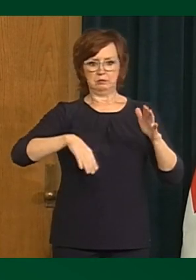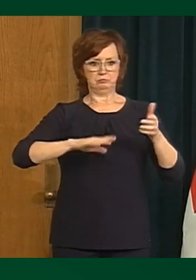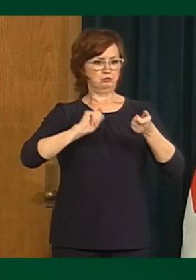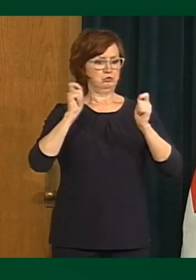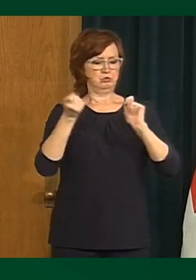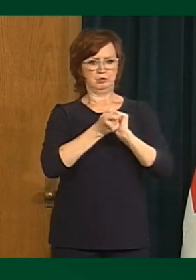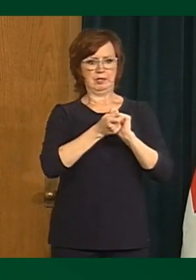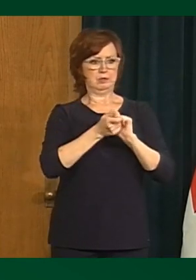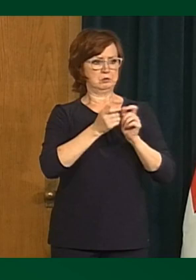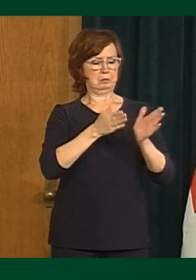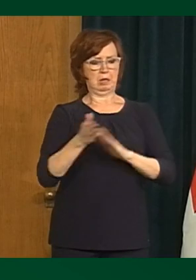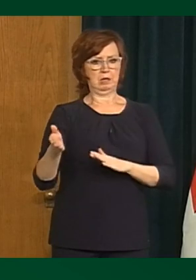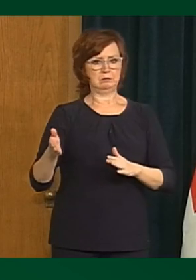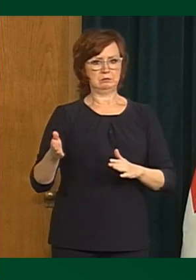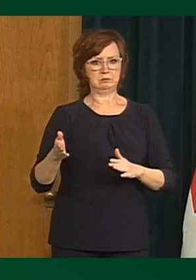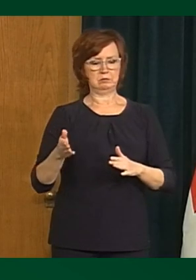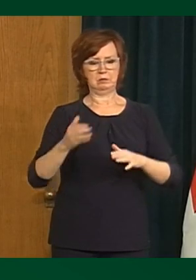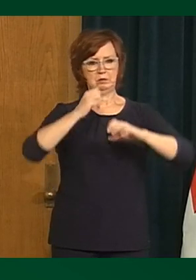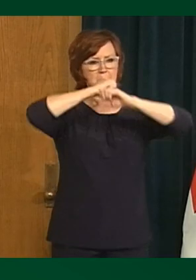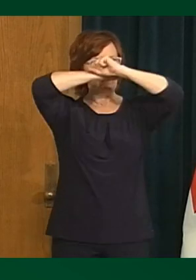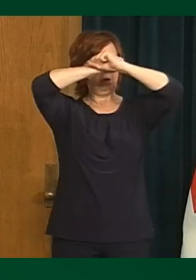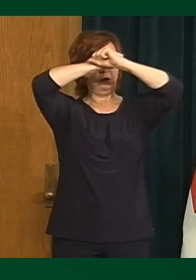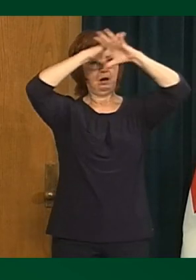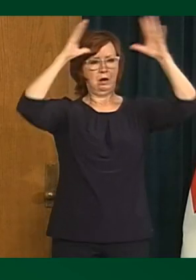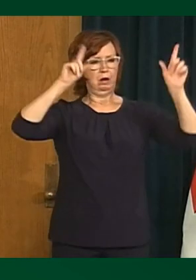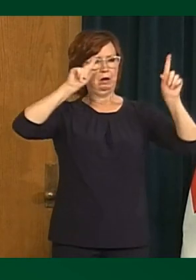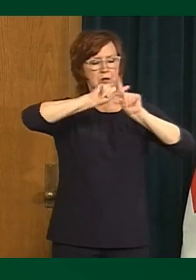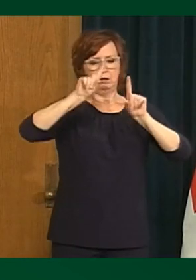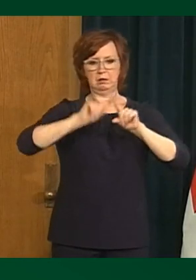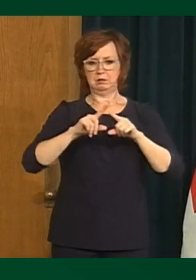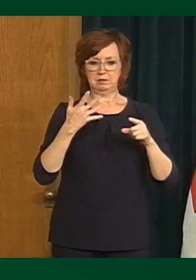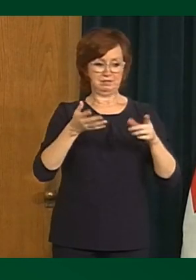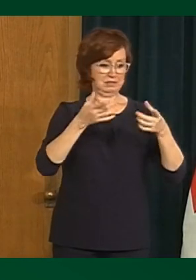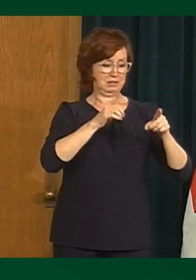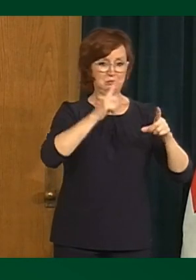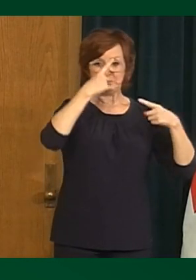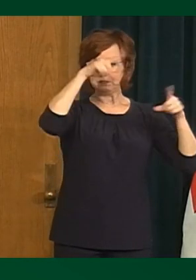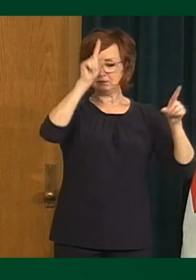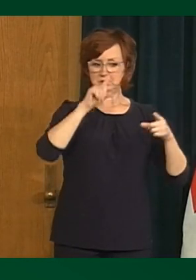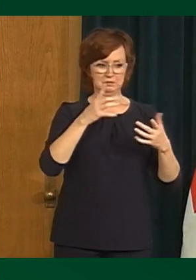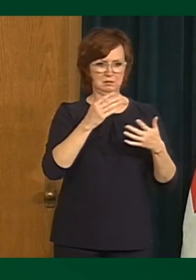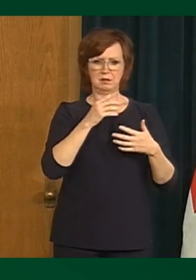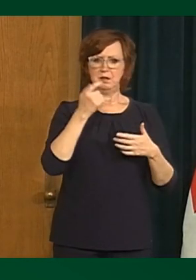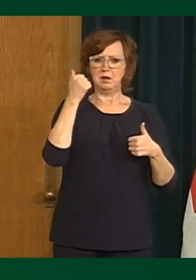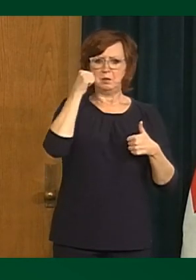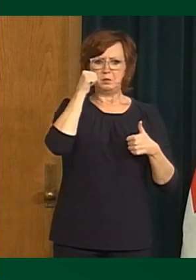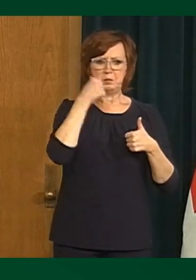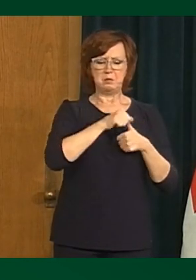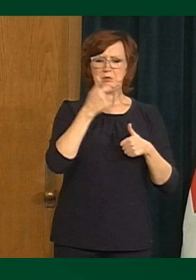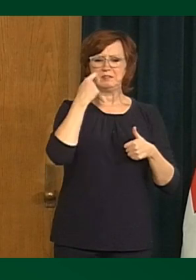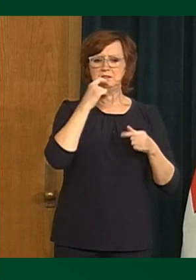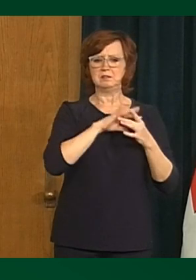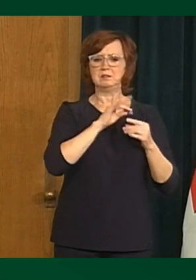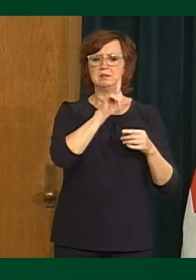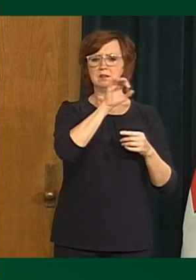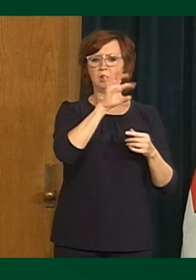area. This has worked. It worked in Lloydminster, we saw earlier this year. It appears to be